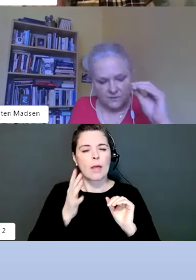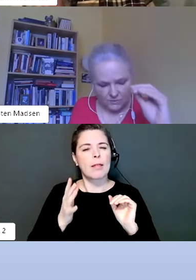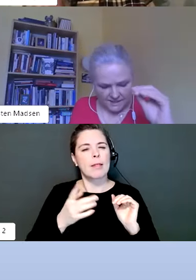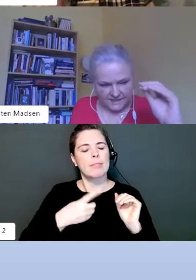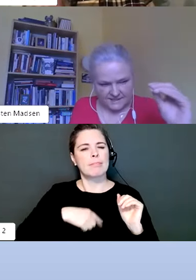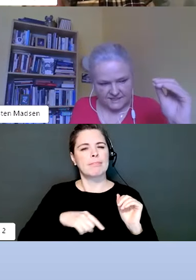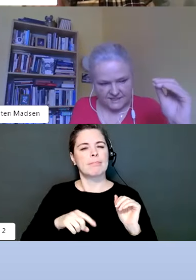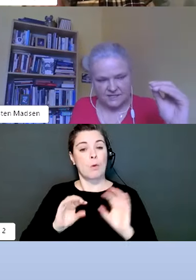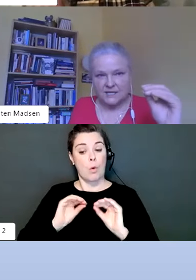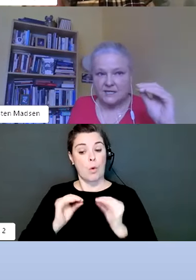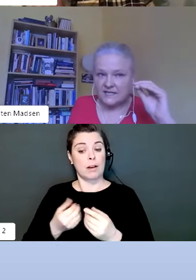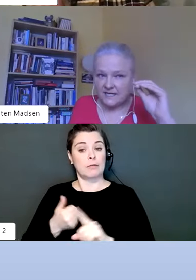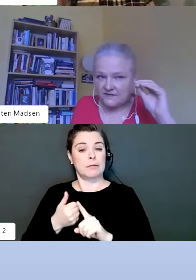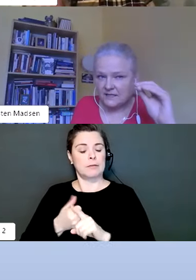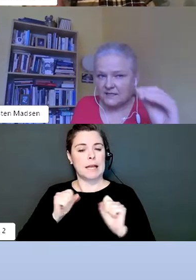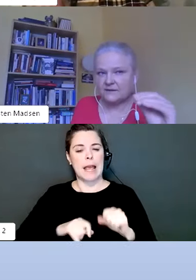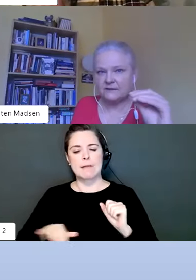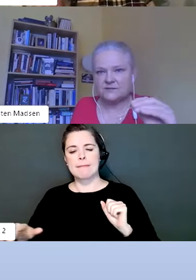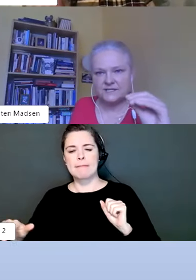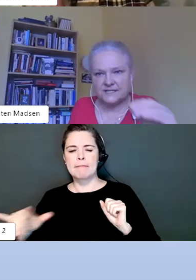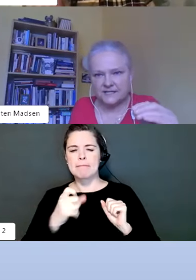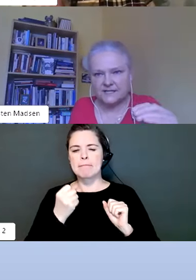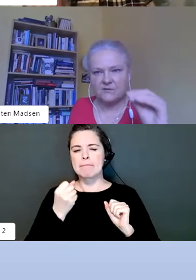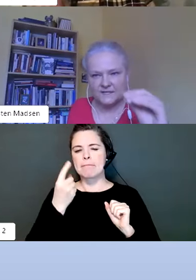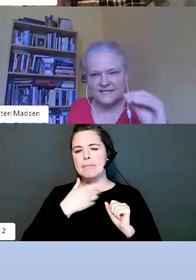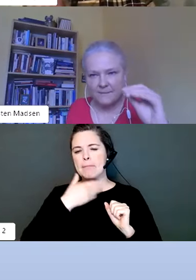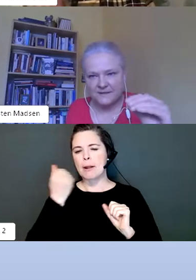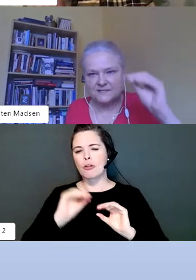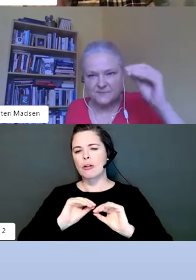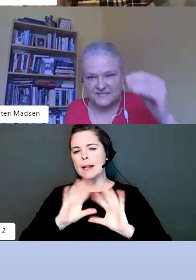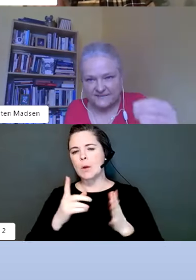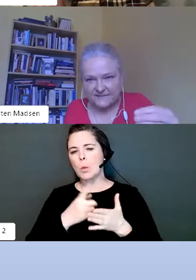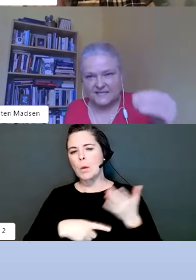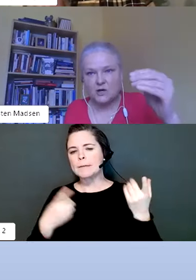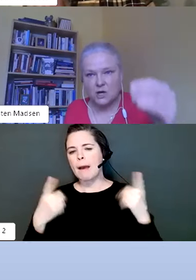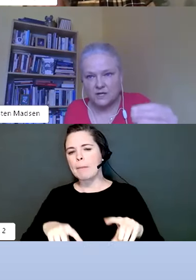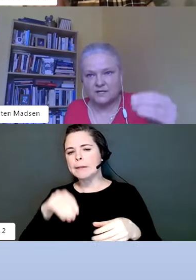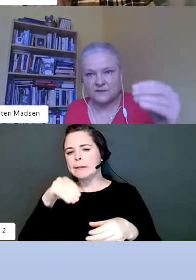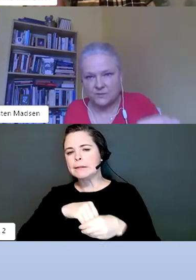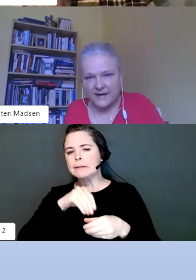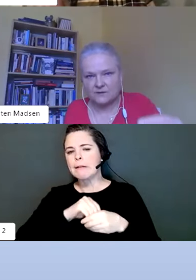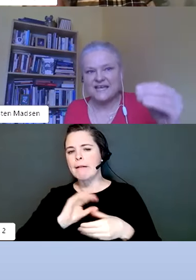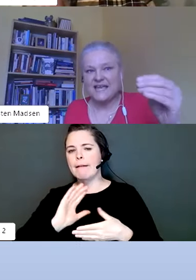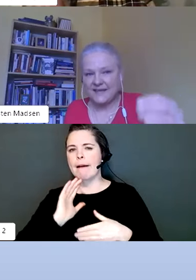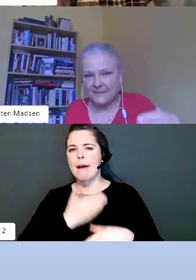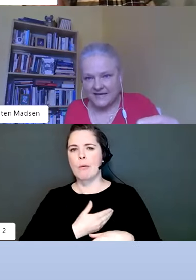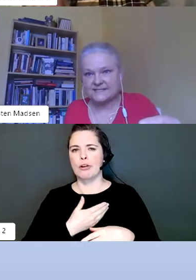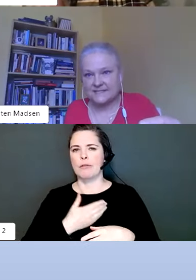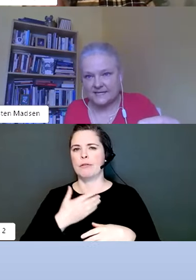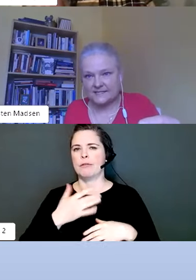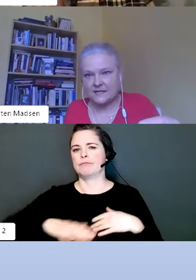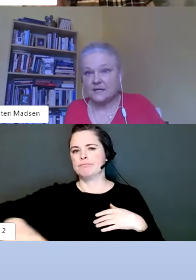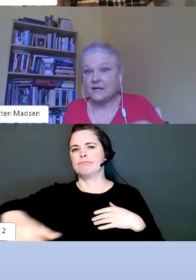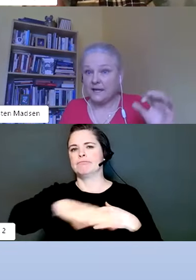the organization to have a clear understanding of what's happening specifically on the ground in that